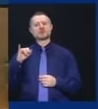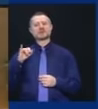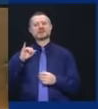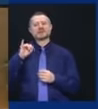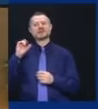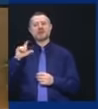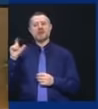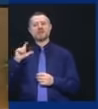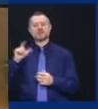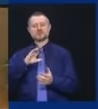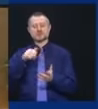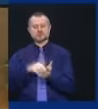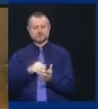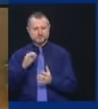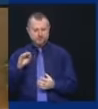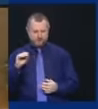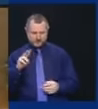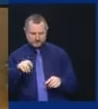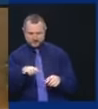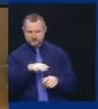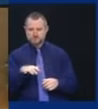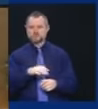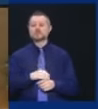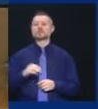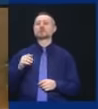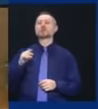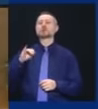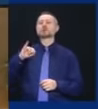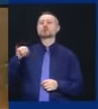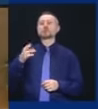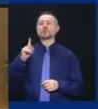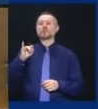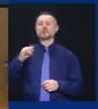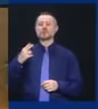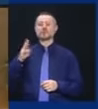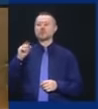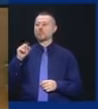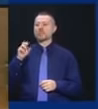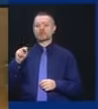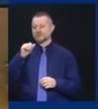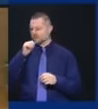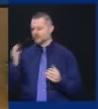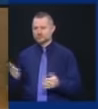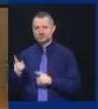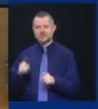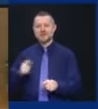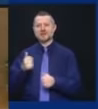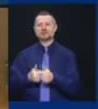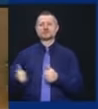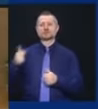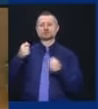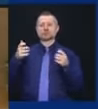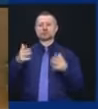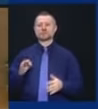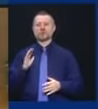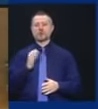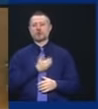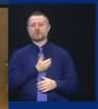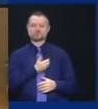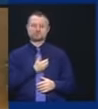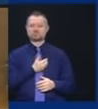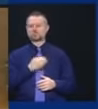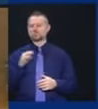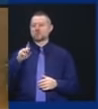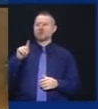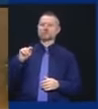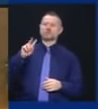Vernon. Judith Watson could not be here today, but she's our partner. She's the executive director of our Mount Vernon